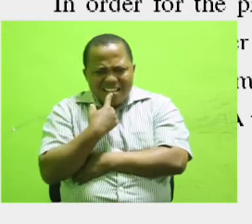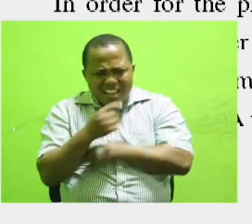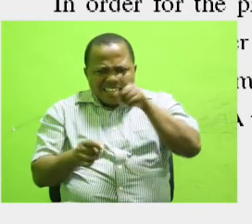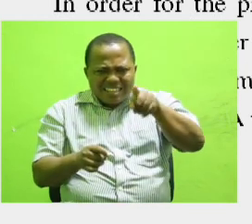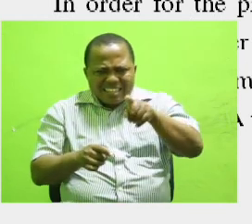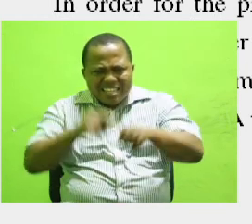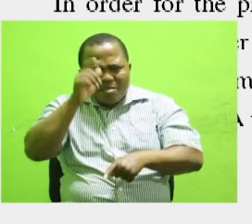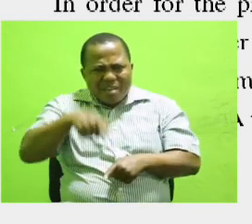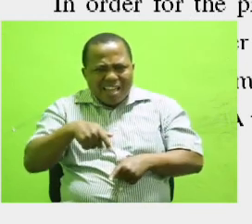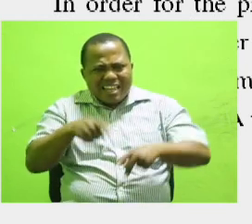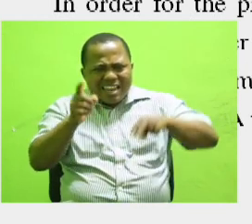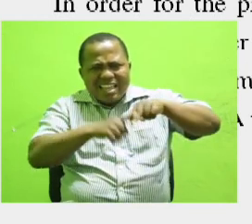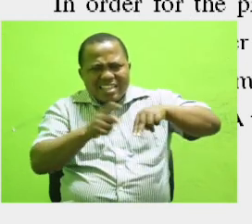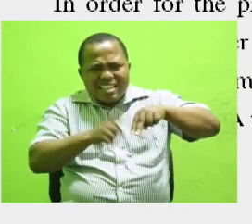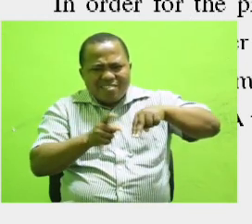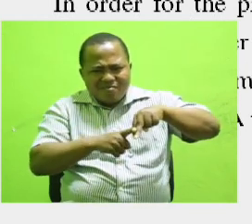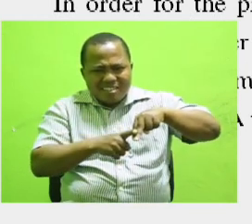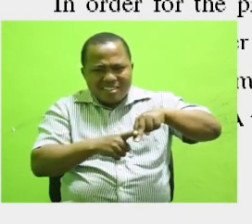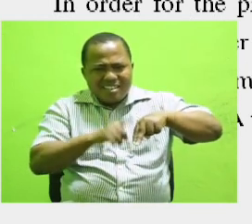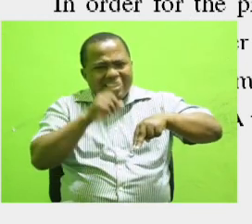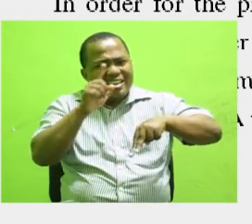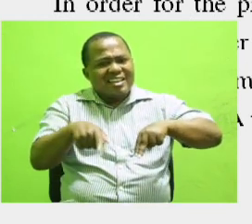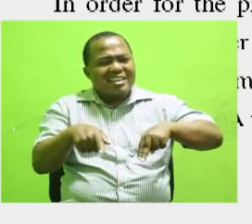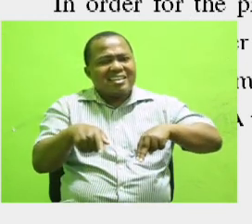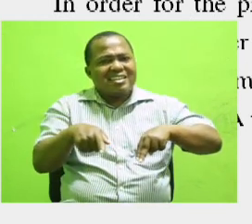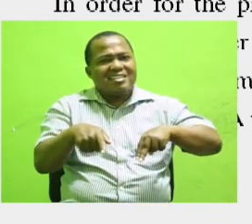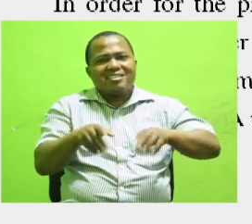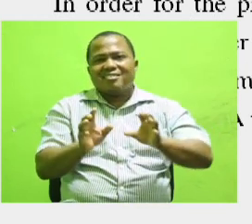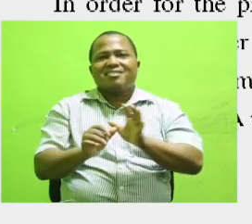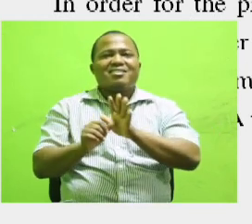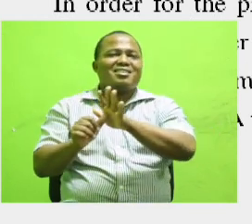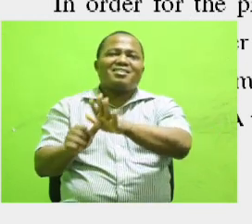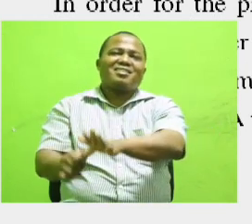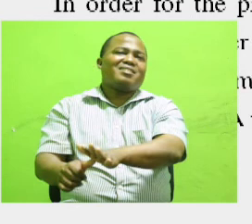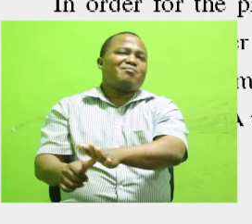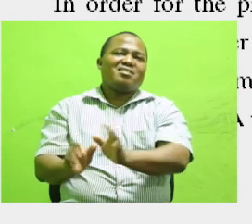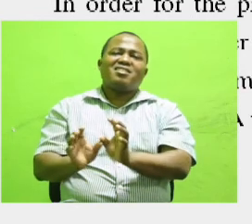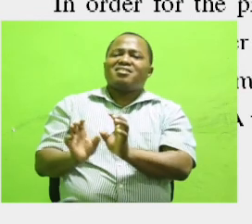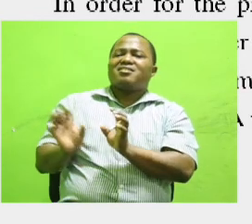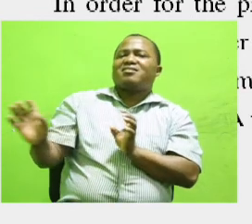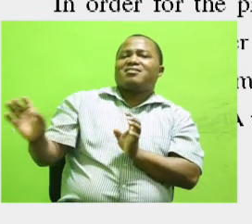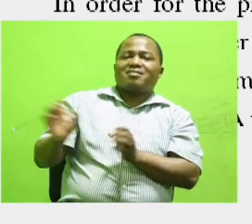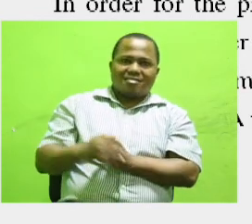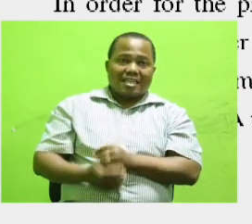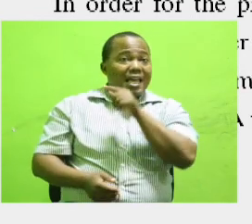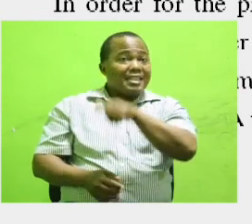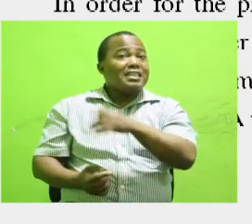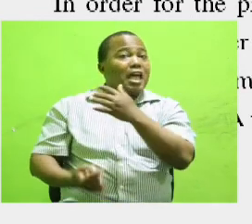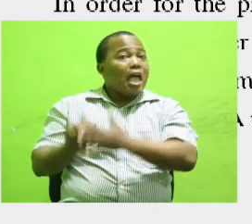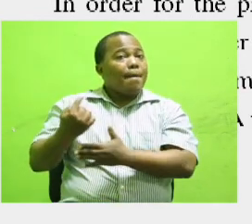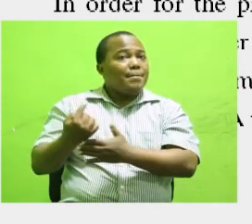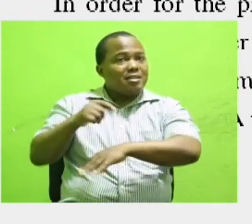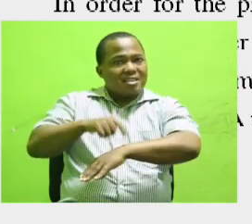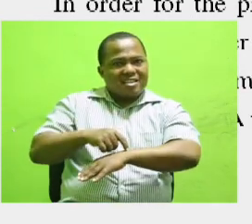AIDS is a subject of discrimination. This happens in such a way